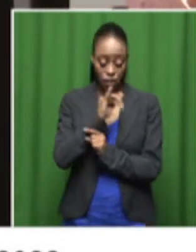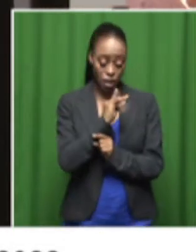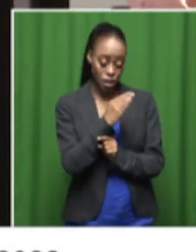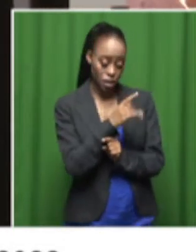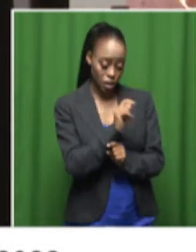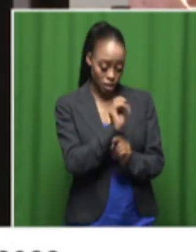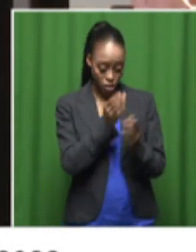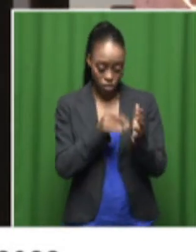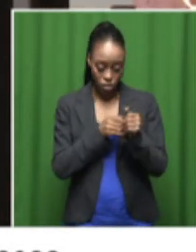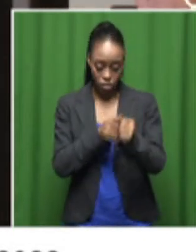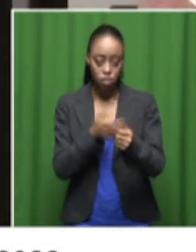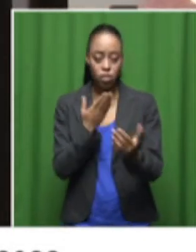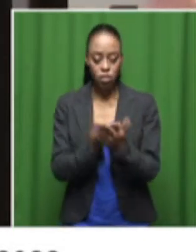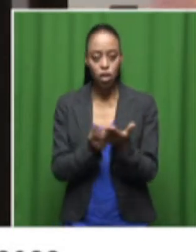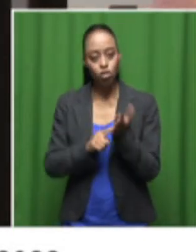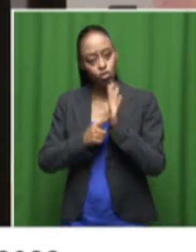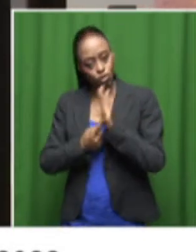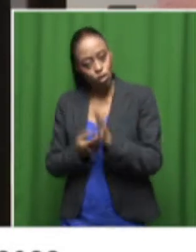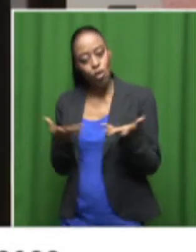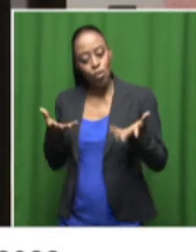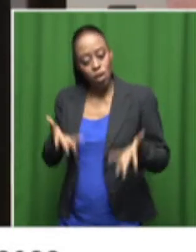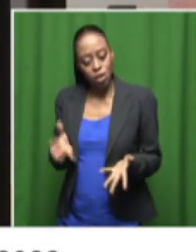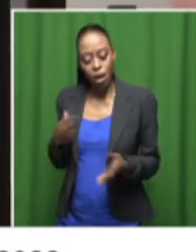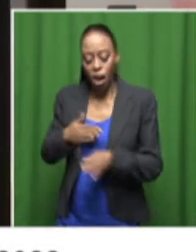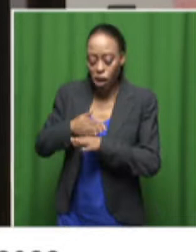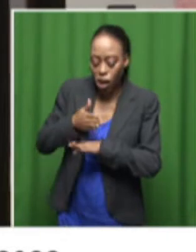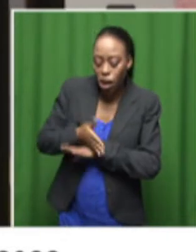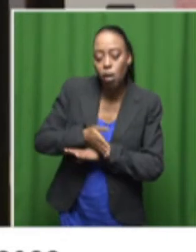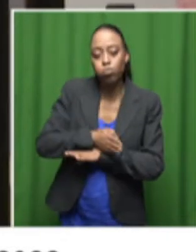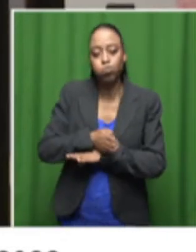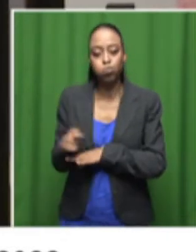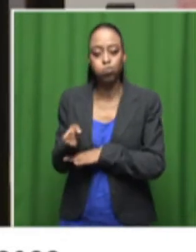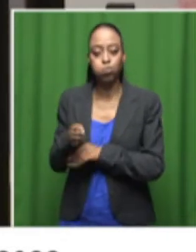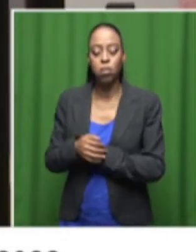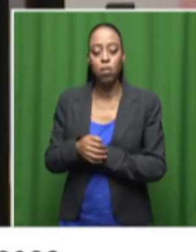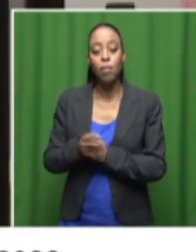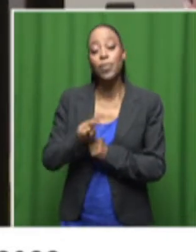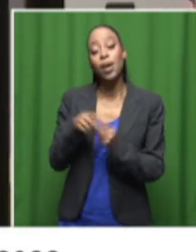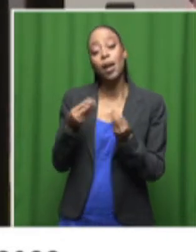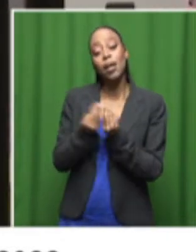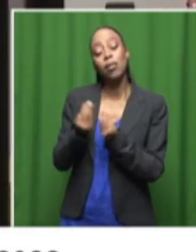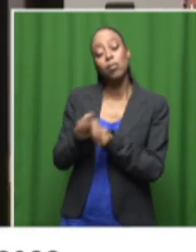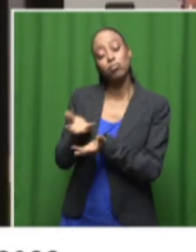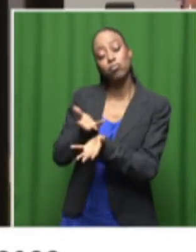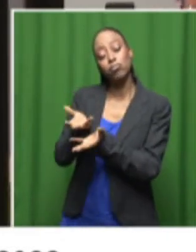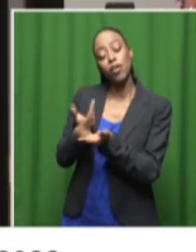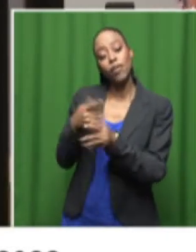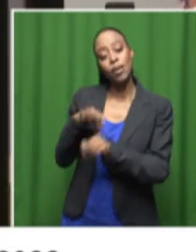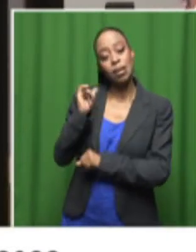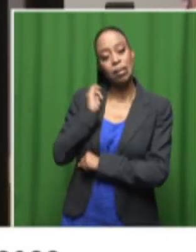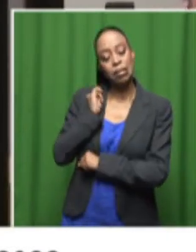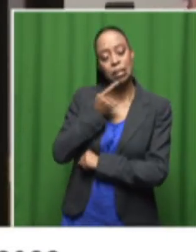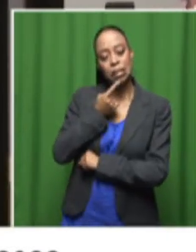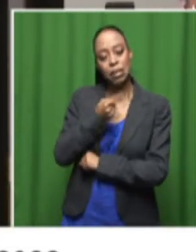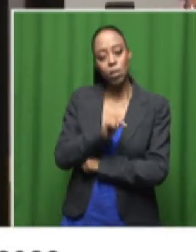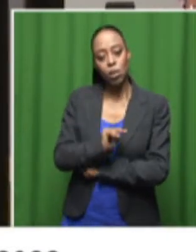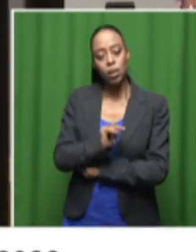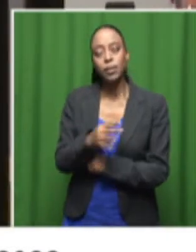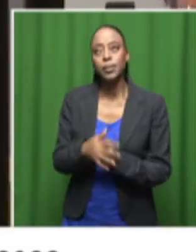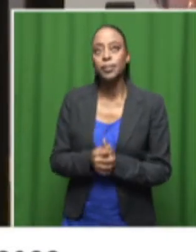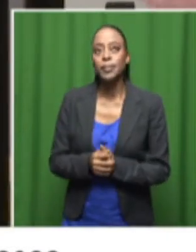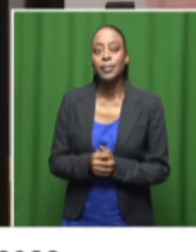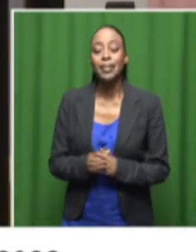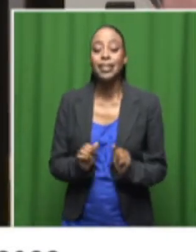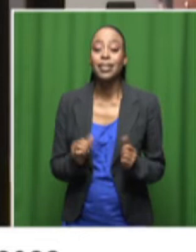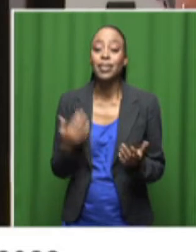at the forefront to say we're here, we've been in existence. And one of the things that I discussed in the roundtable yesterday was to say that, we